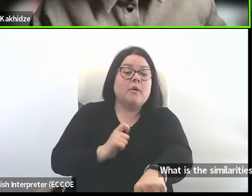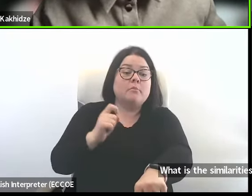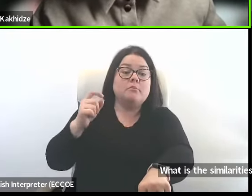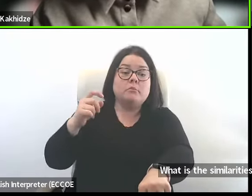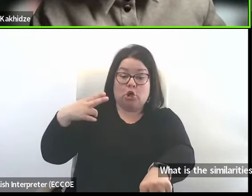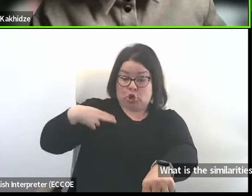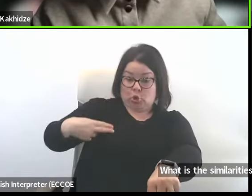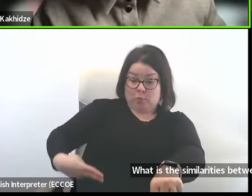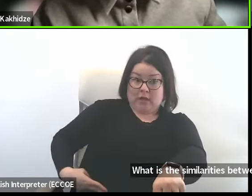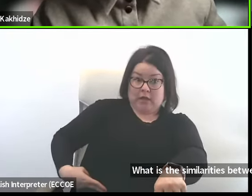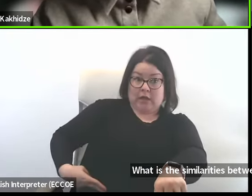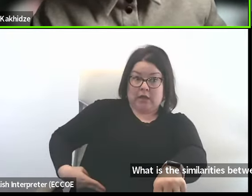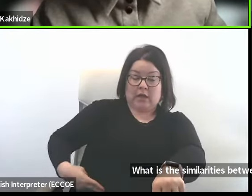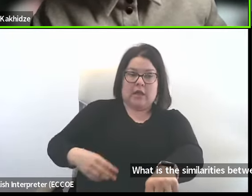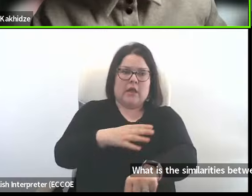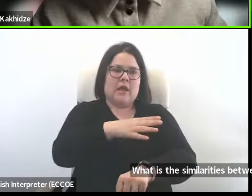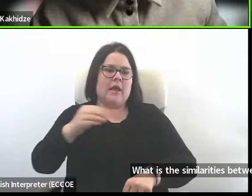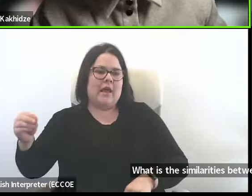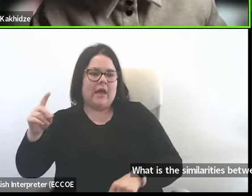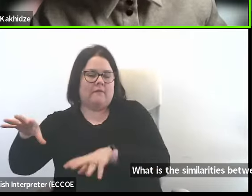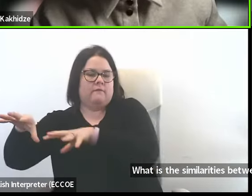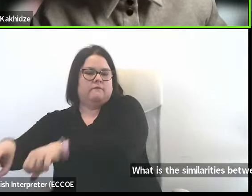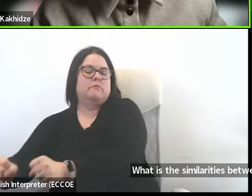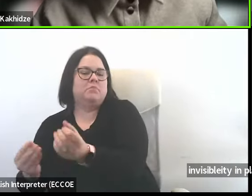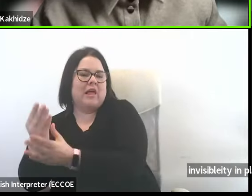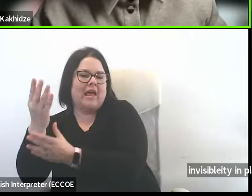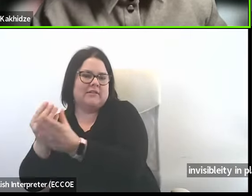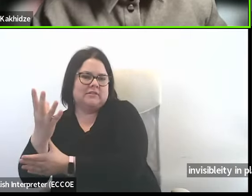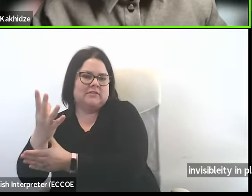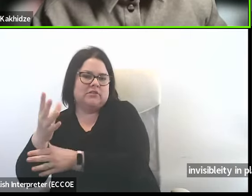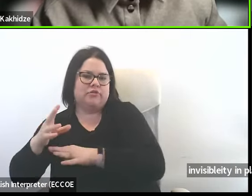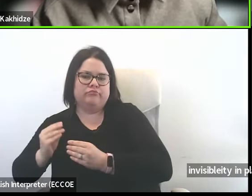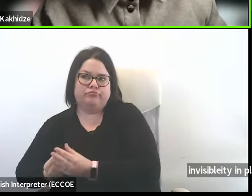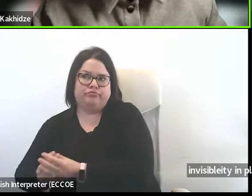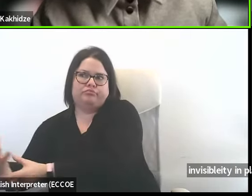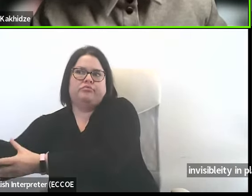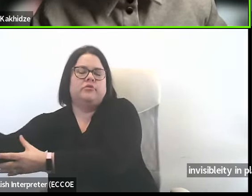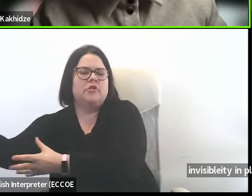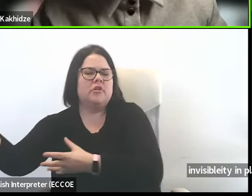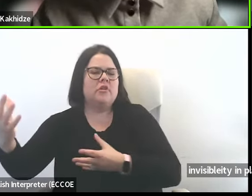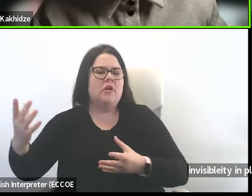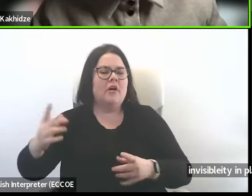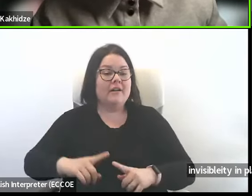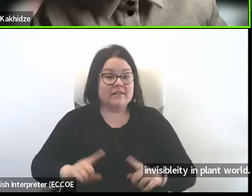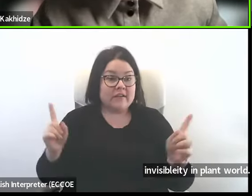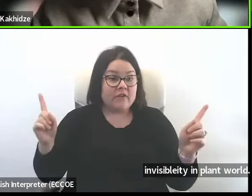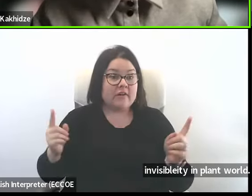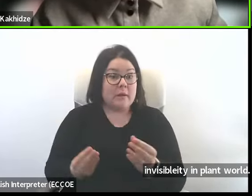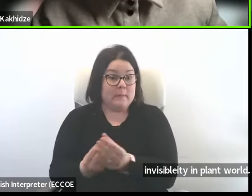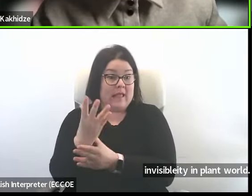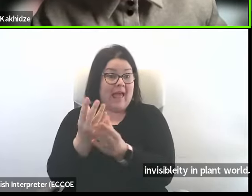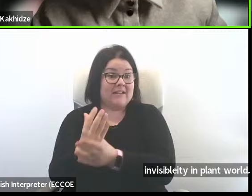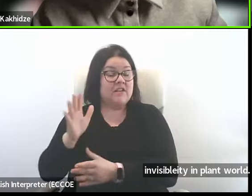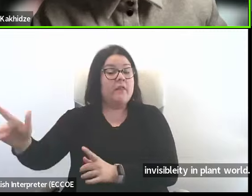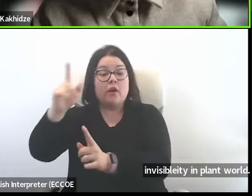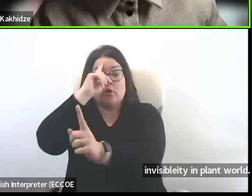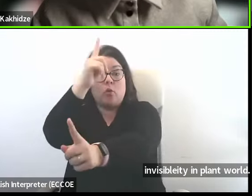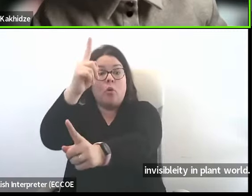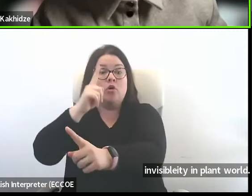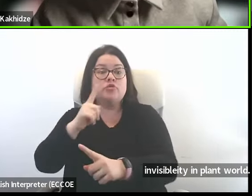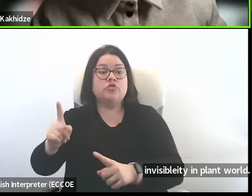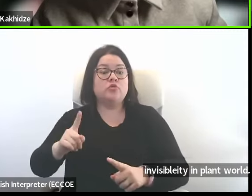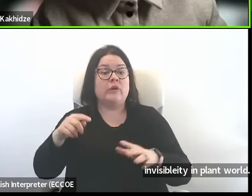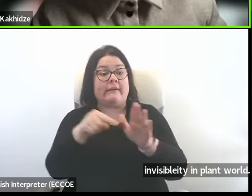and invasivity in plant world? The biggest difference is Plants never wanted to invade any